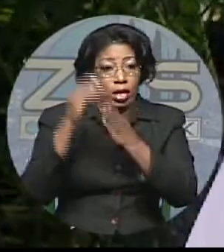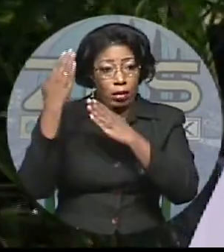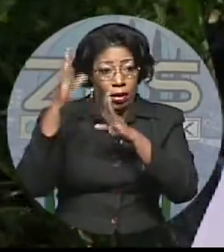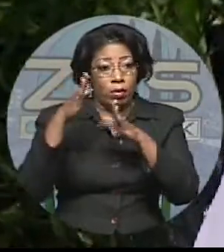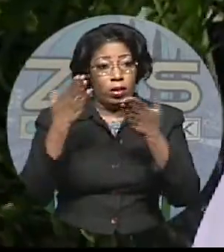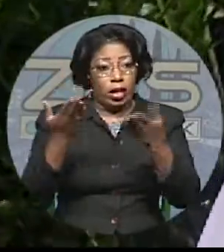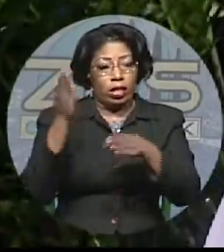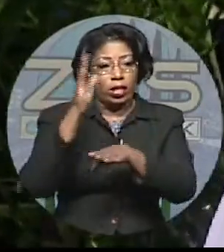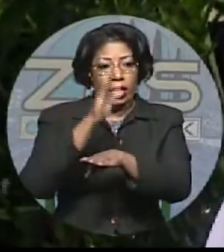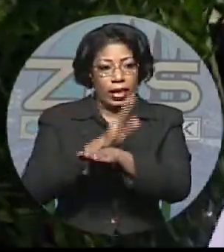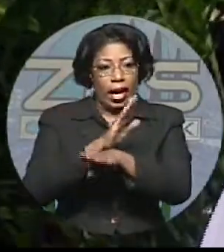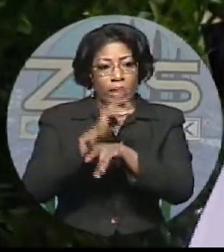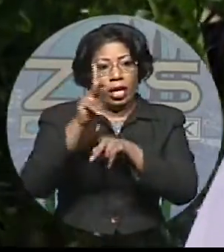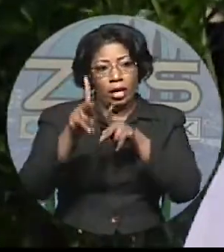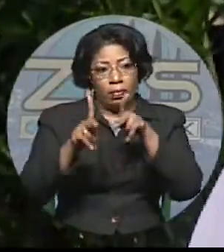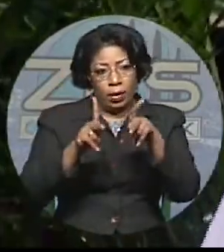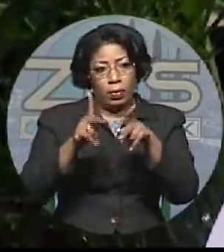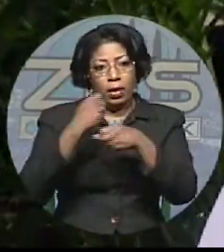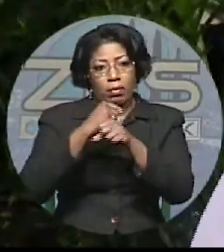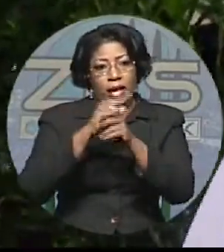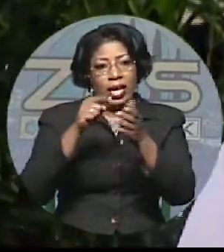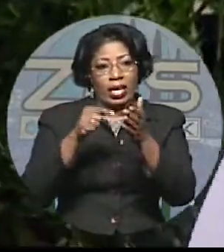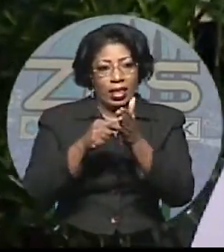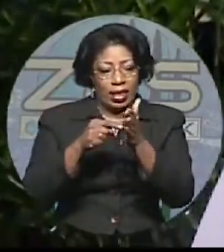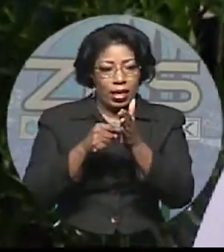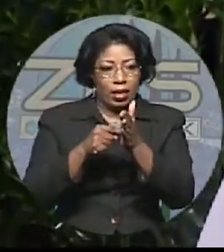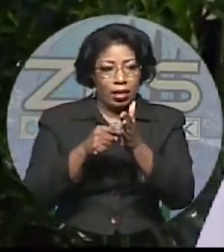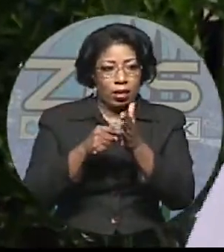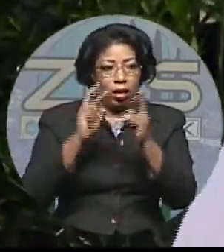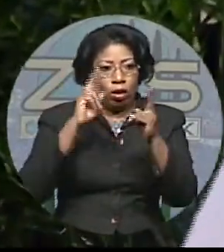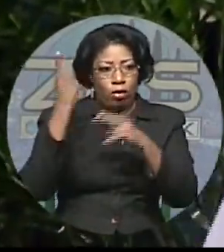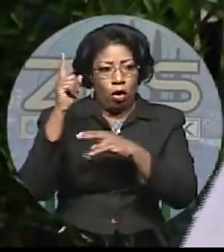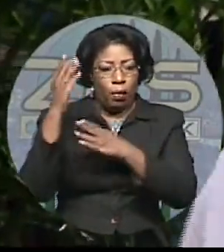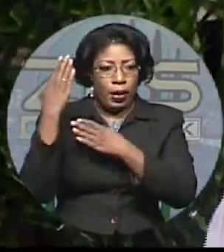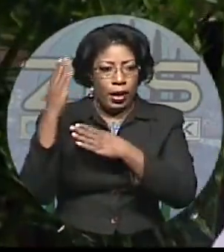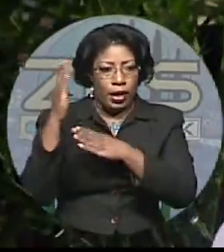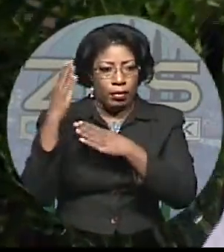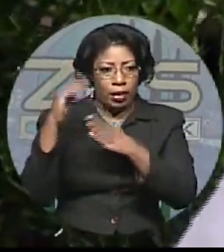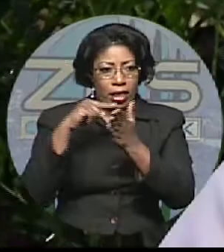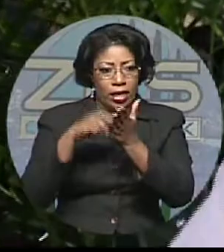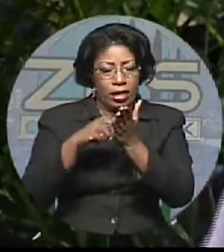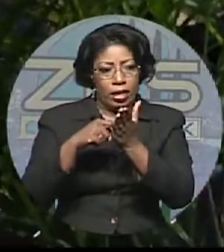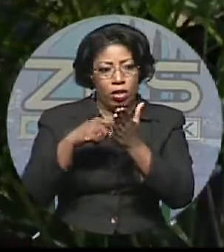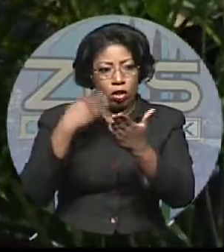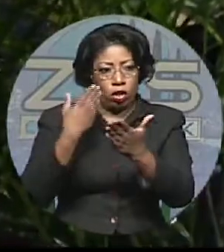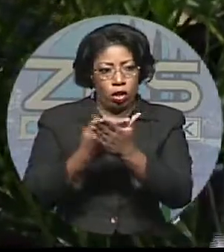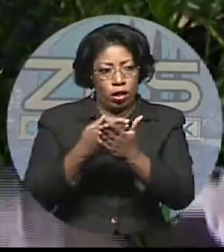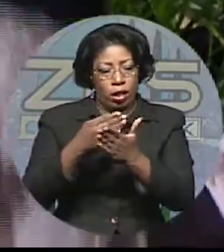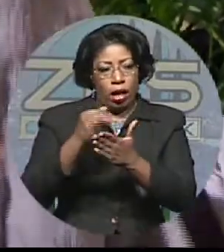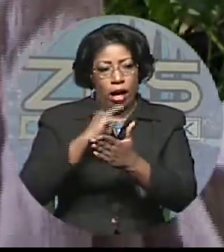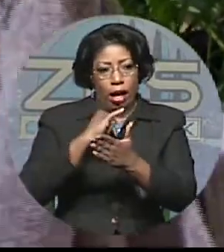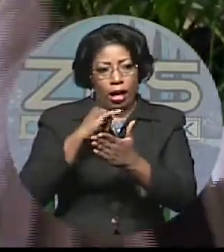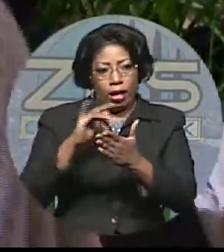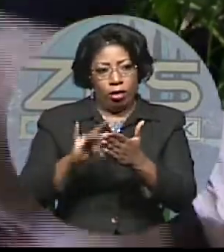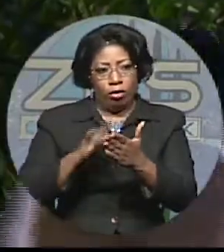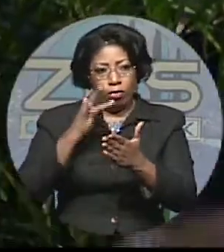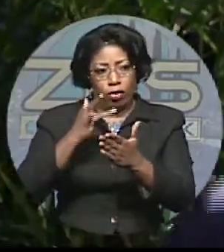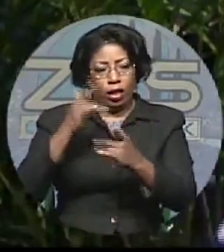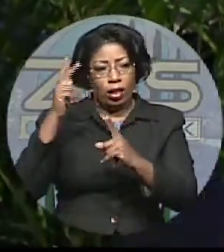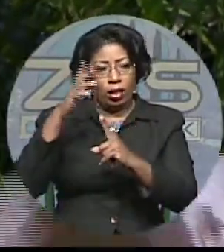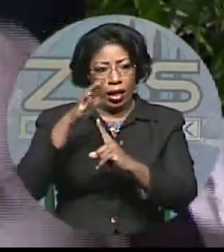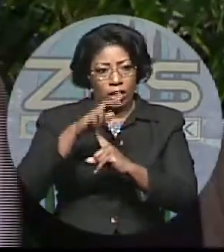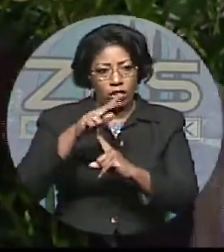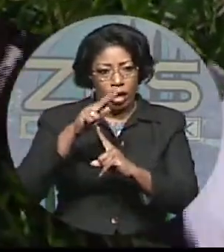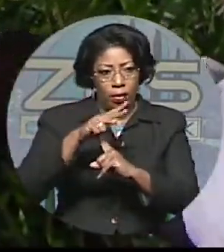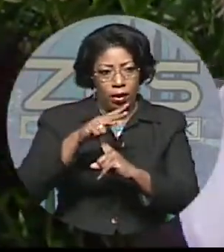place tonight. The people made this place dark with Bahamians. This is good. I feel like a champion. I think the Bahamian people are